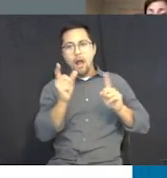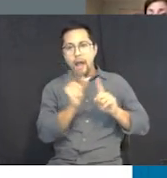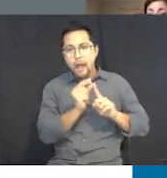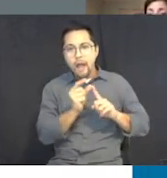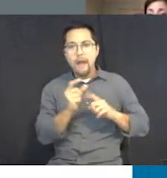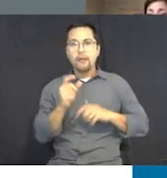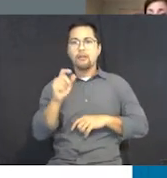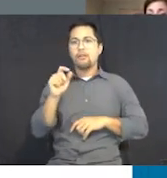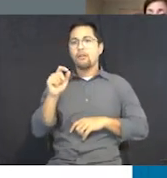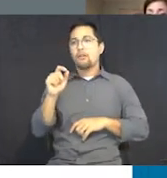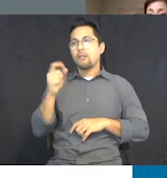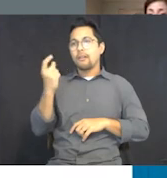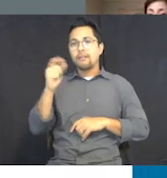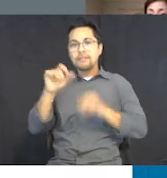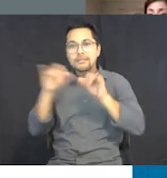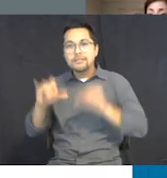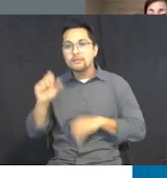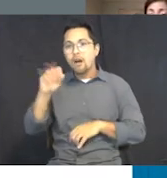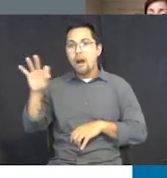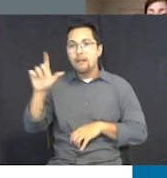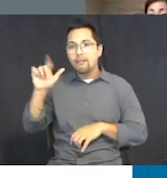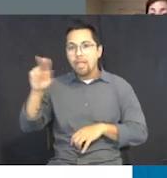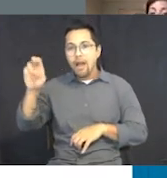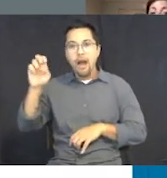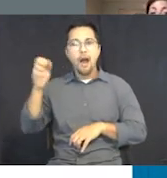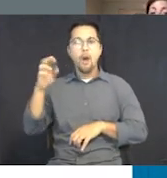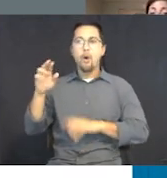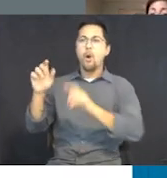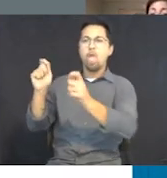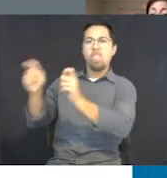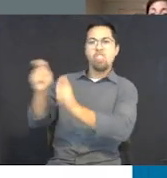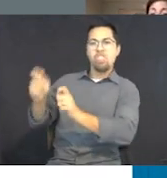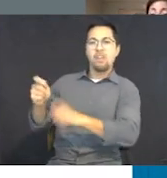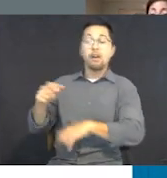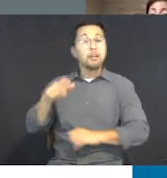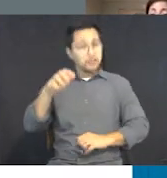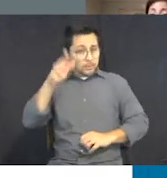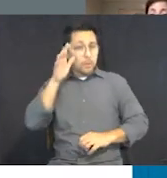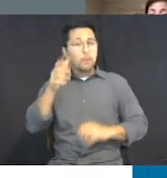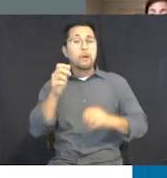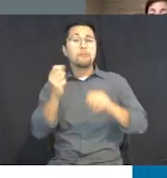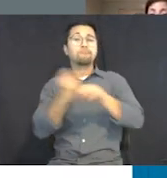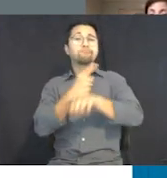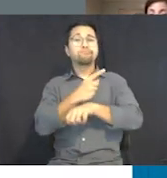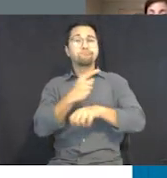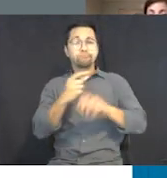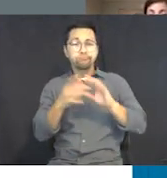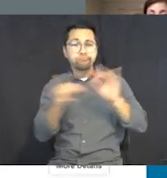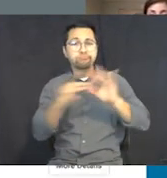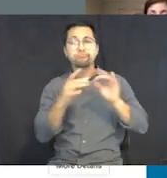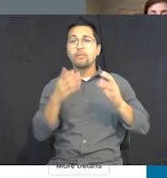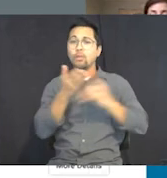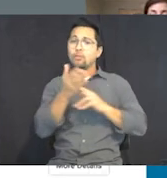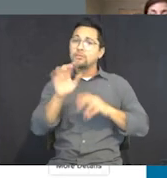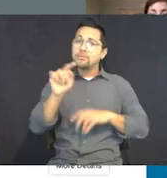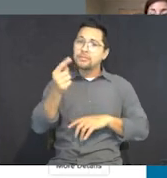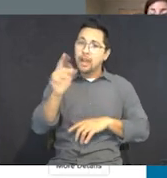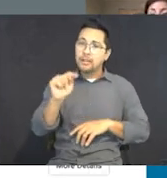to maintain the technology and ensure that everything is online and supporting the person in the intended way.